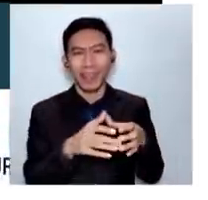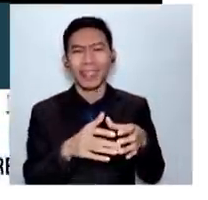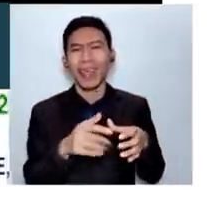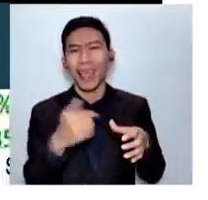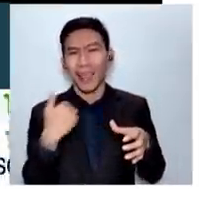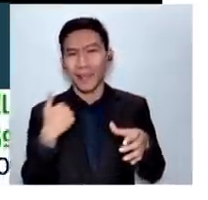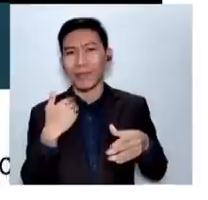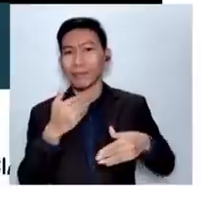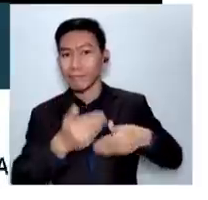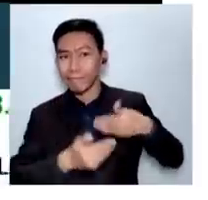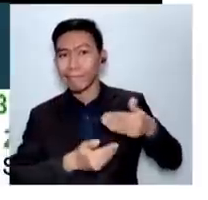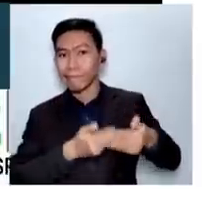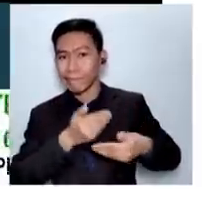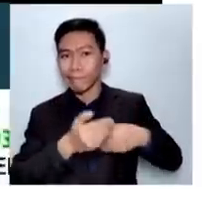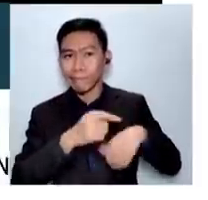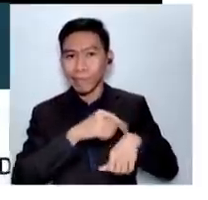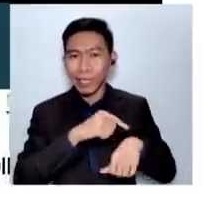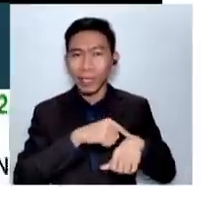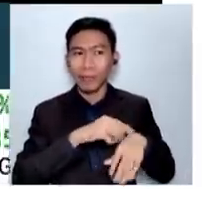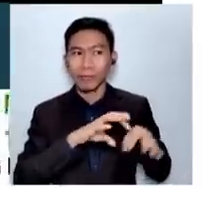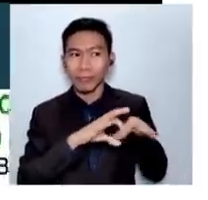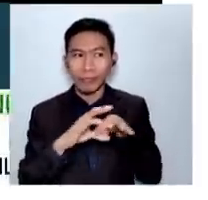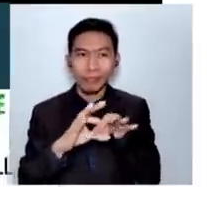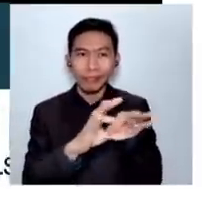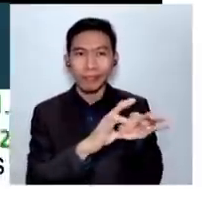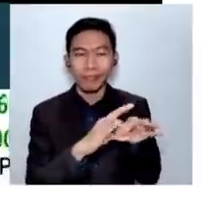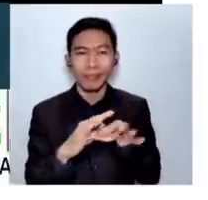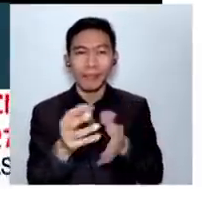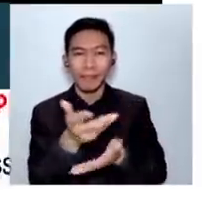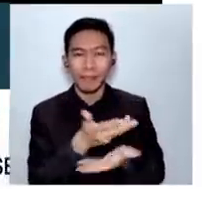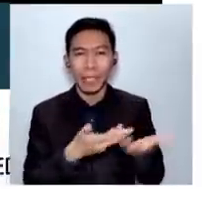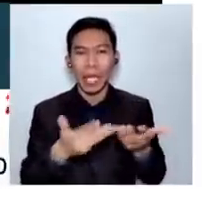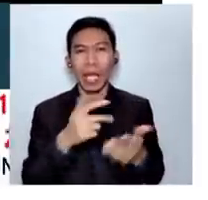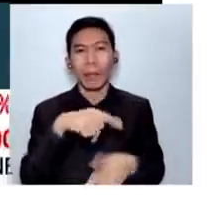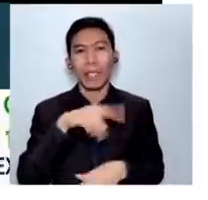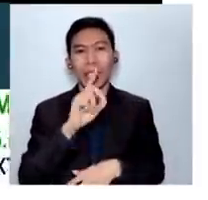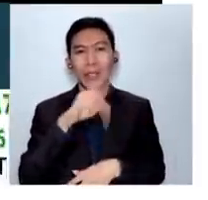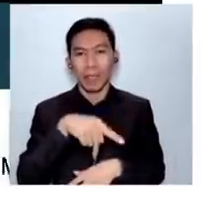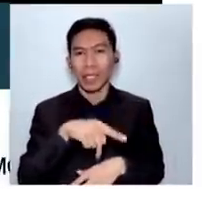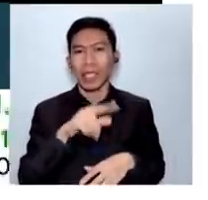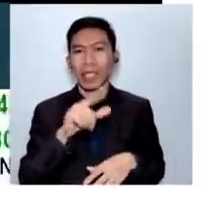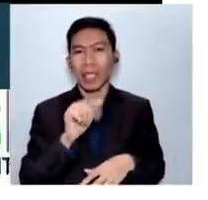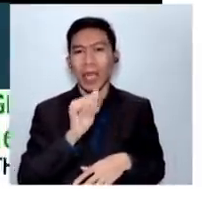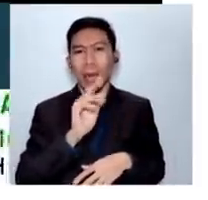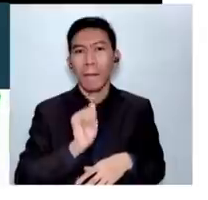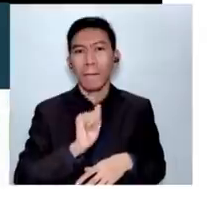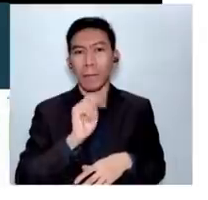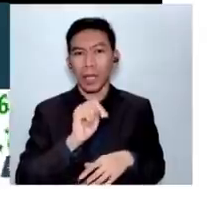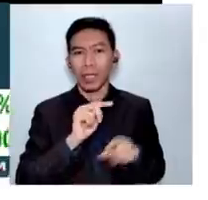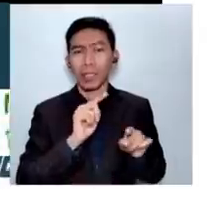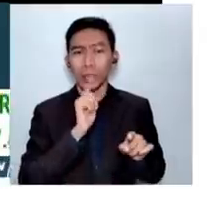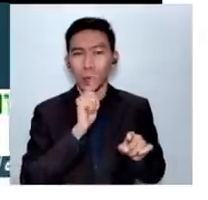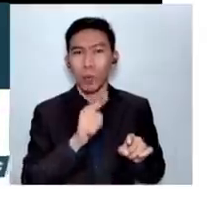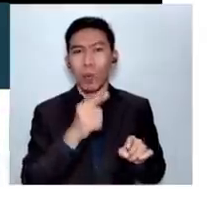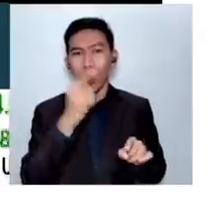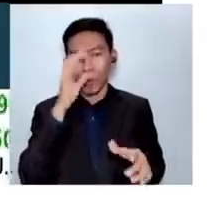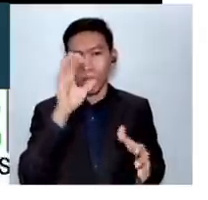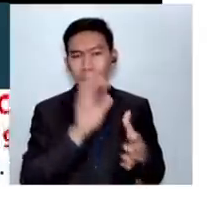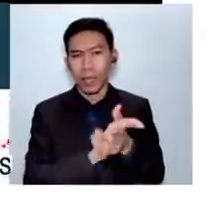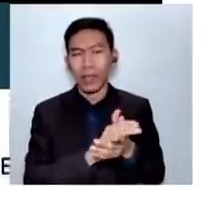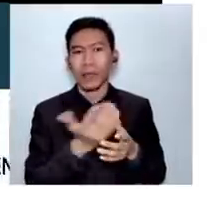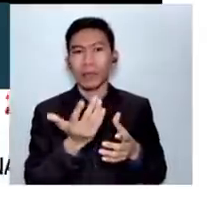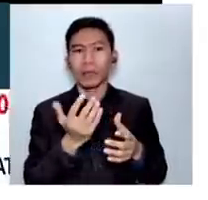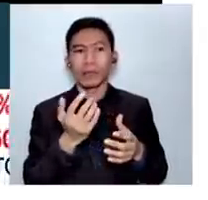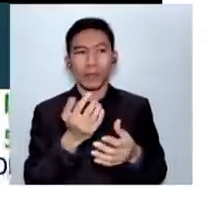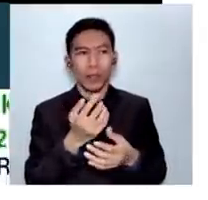takes coordination. So especially PDP Laban, which believes in participatory and consultative